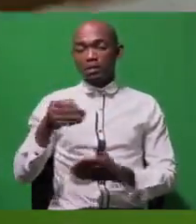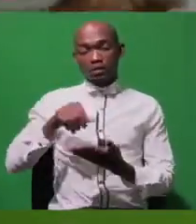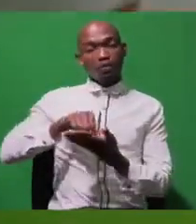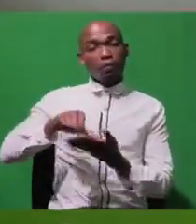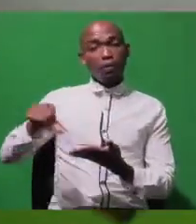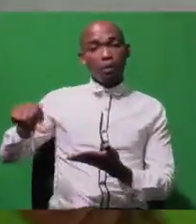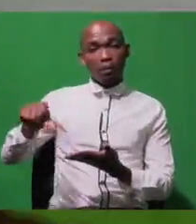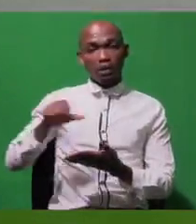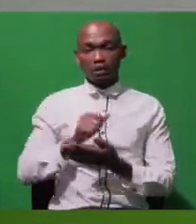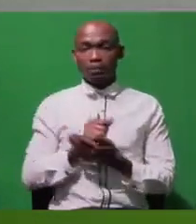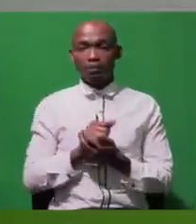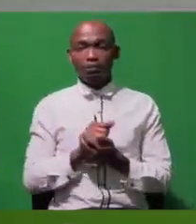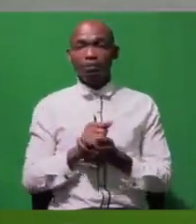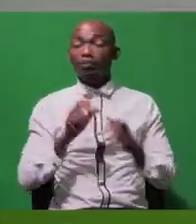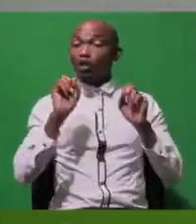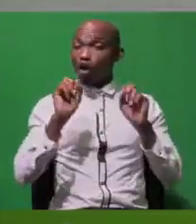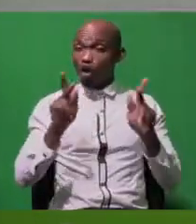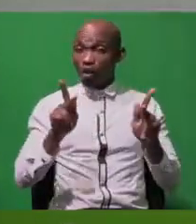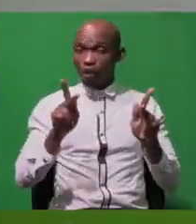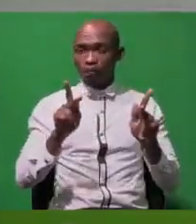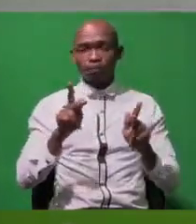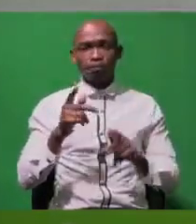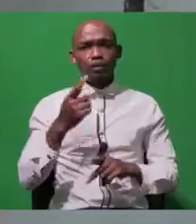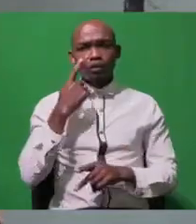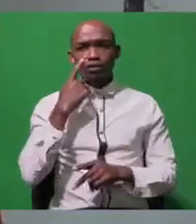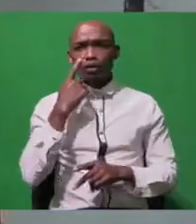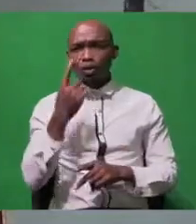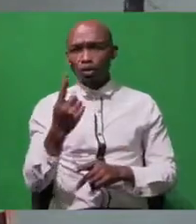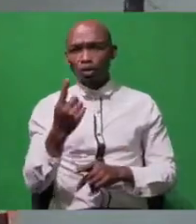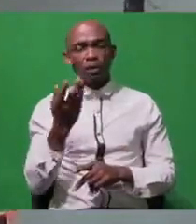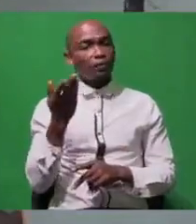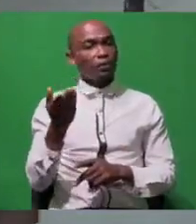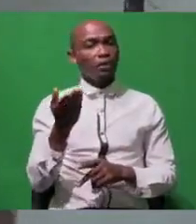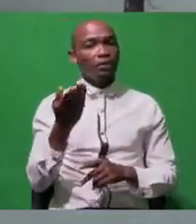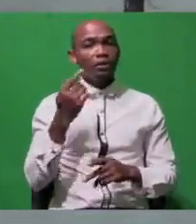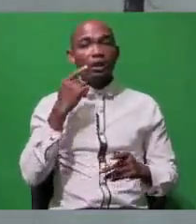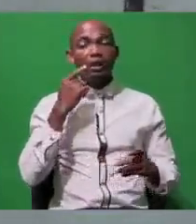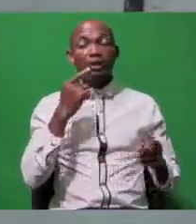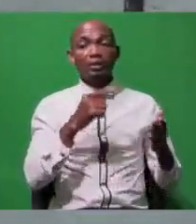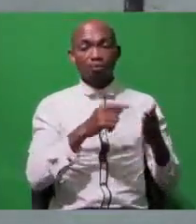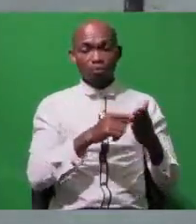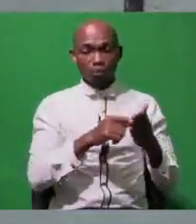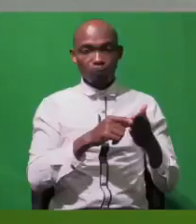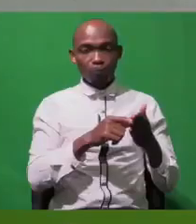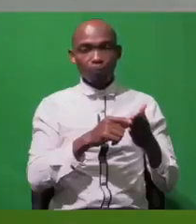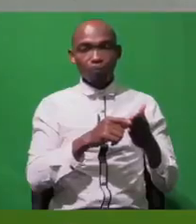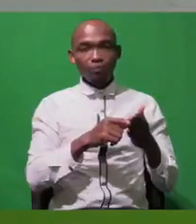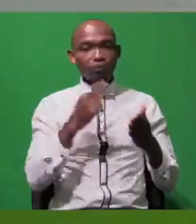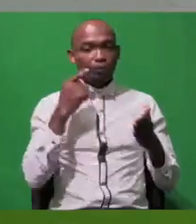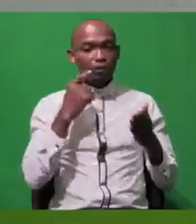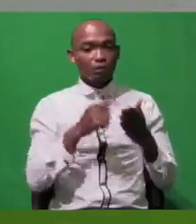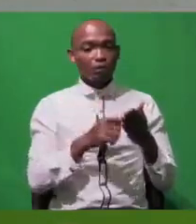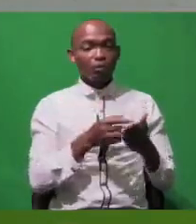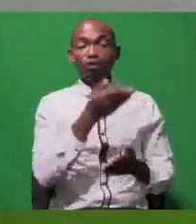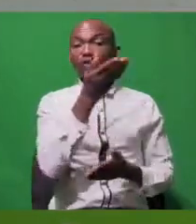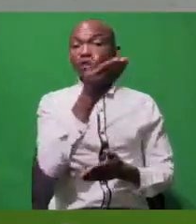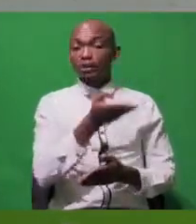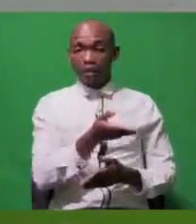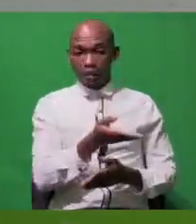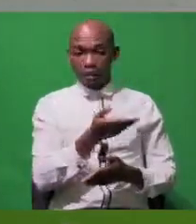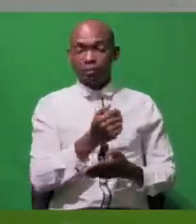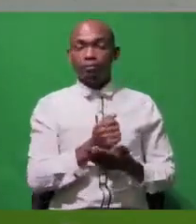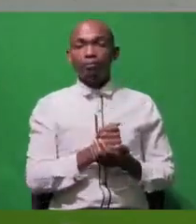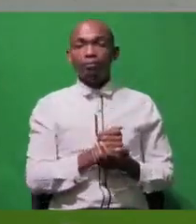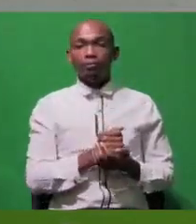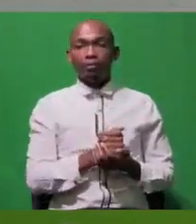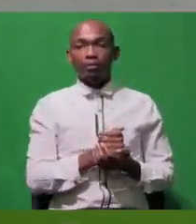payment. Okay, look at the example. The example is here, and